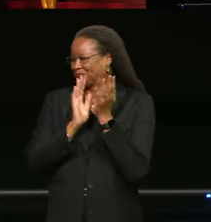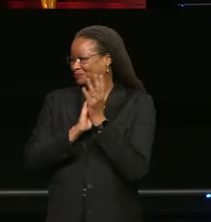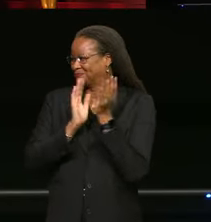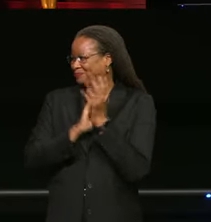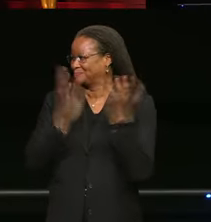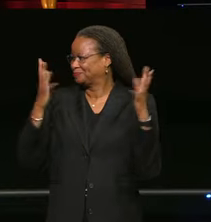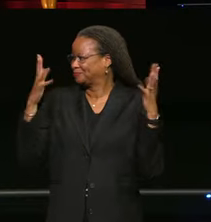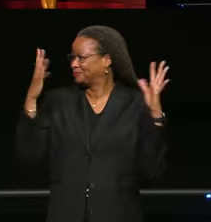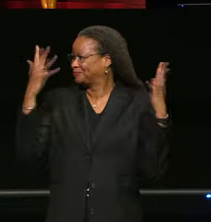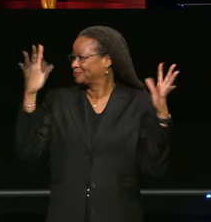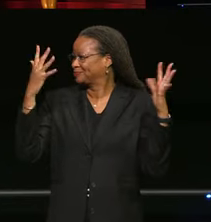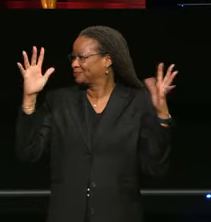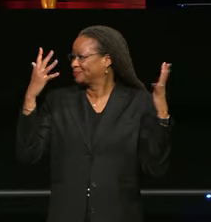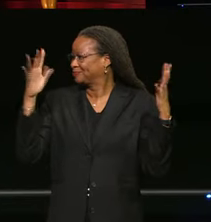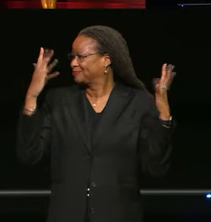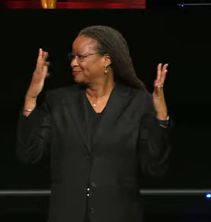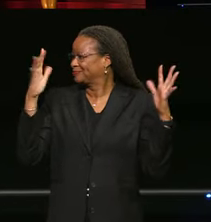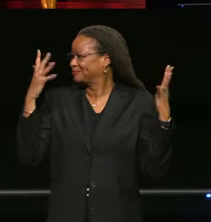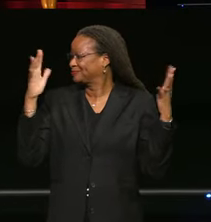He's playing Coche.